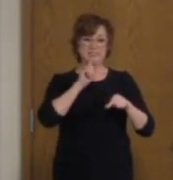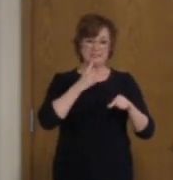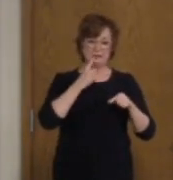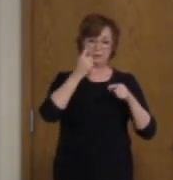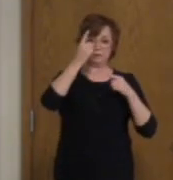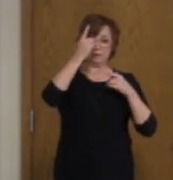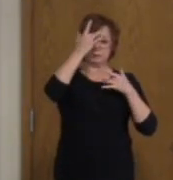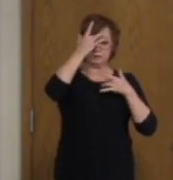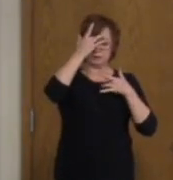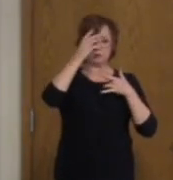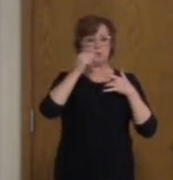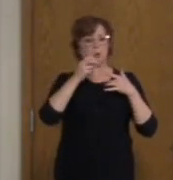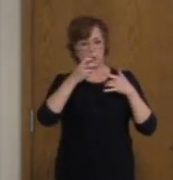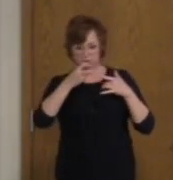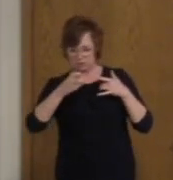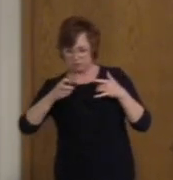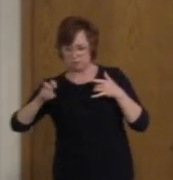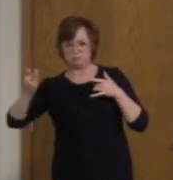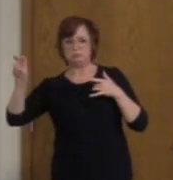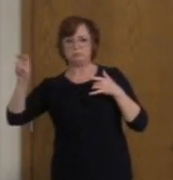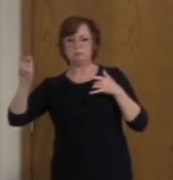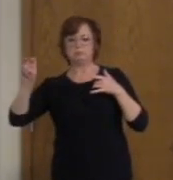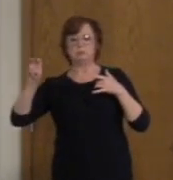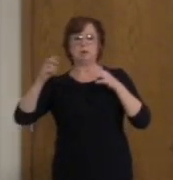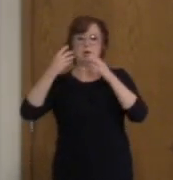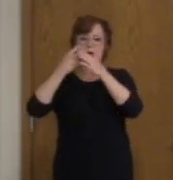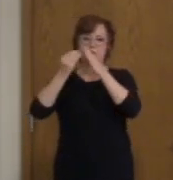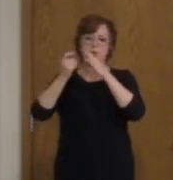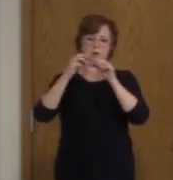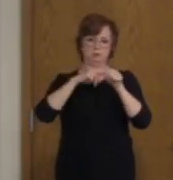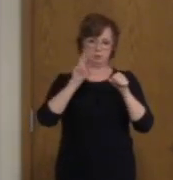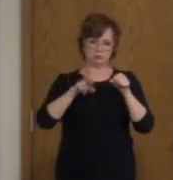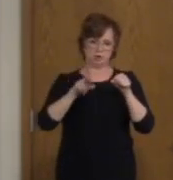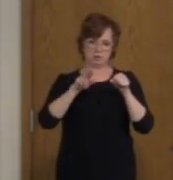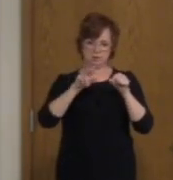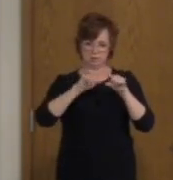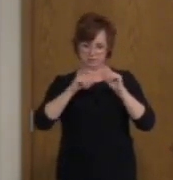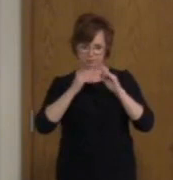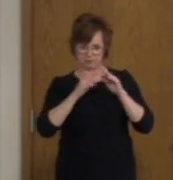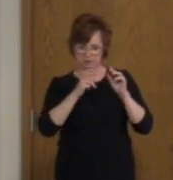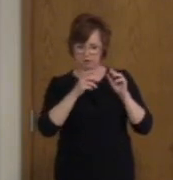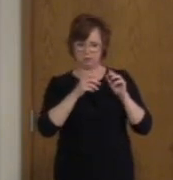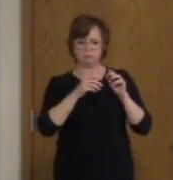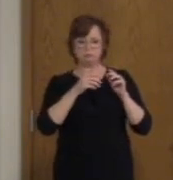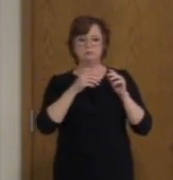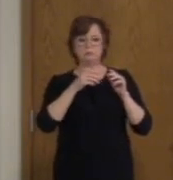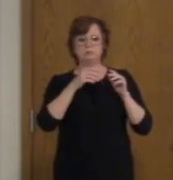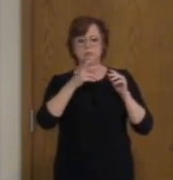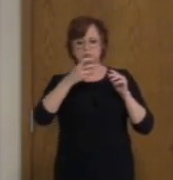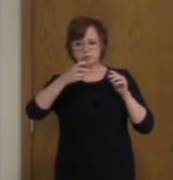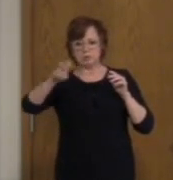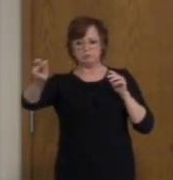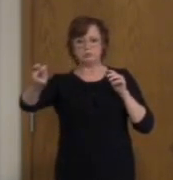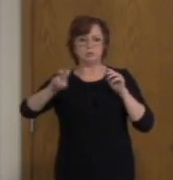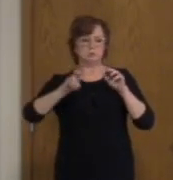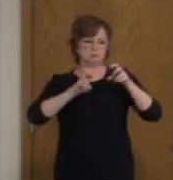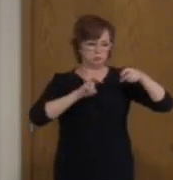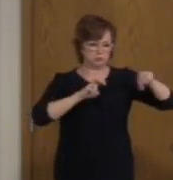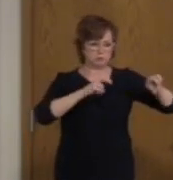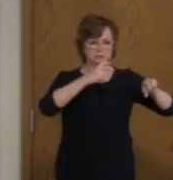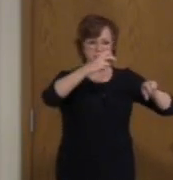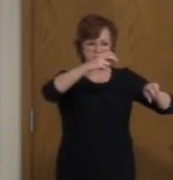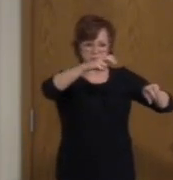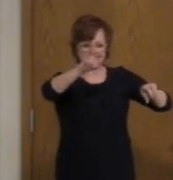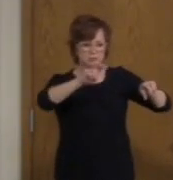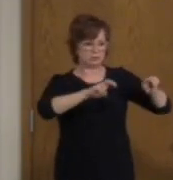can be properly cared for and don't need tertiary services, but also in the other areas of COVID response, where we're looking at contact tracing and